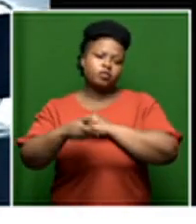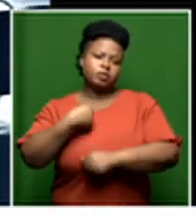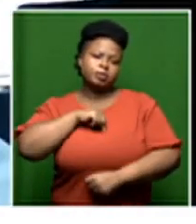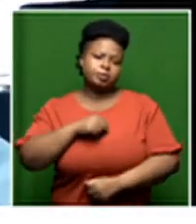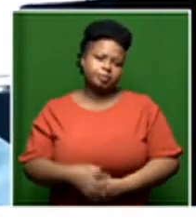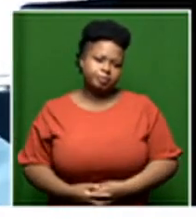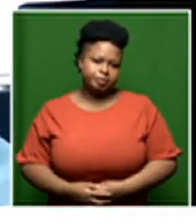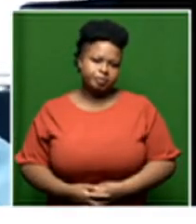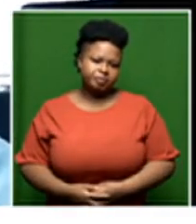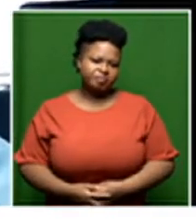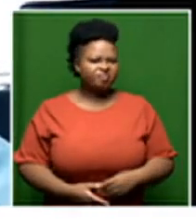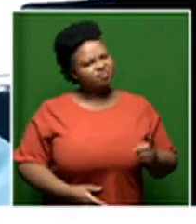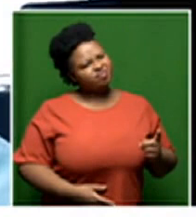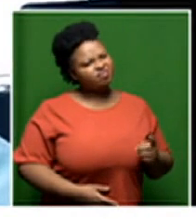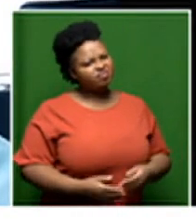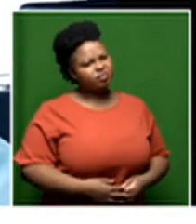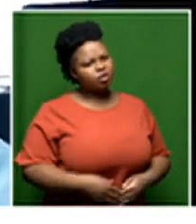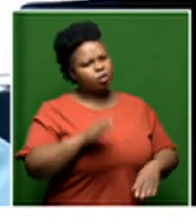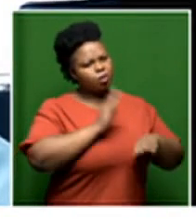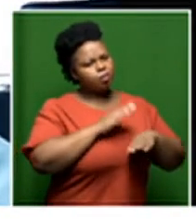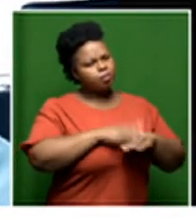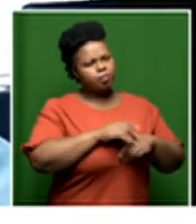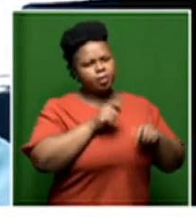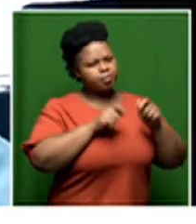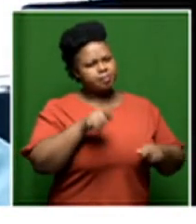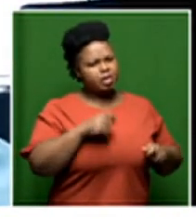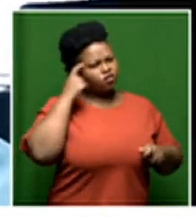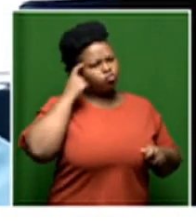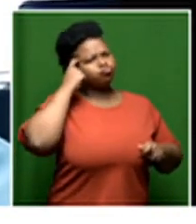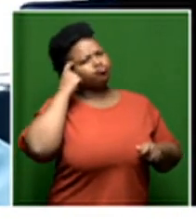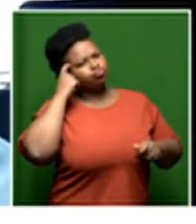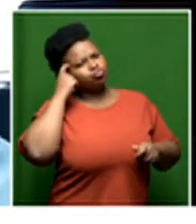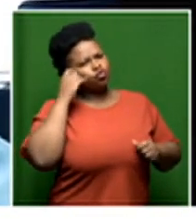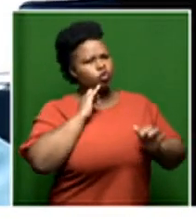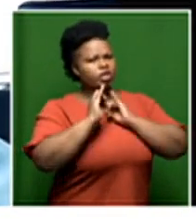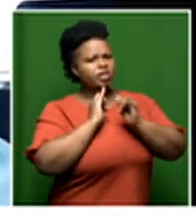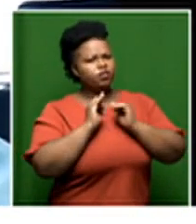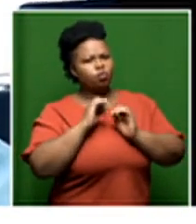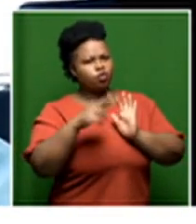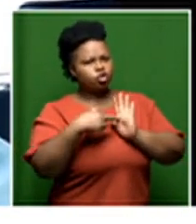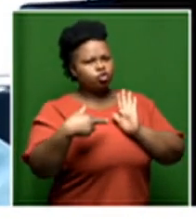Sisa, how many other people were considered for this role?